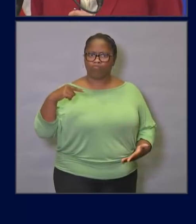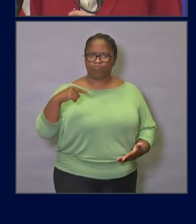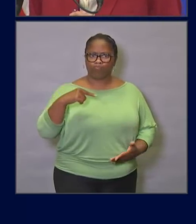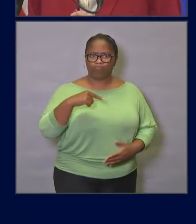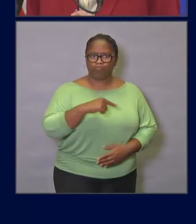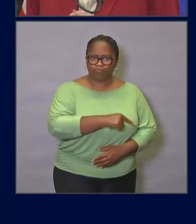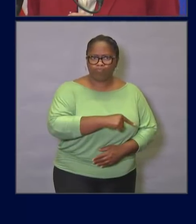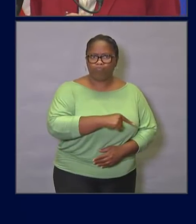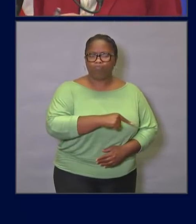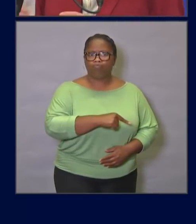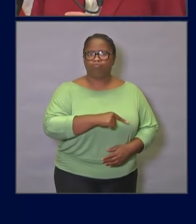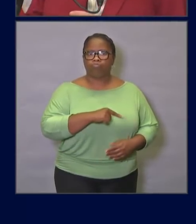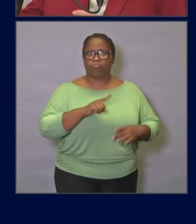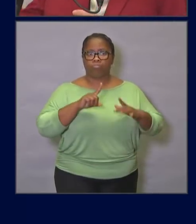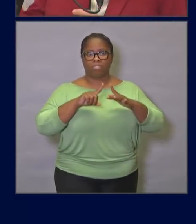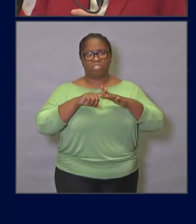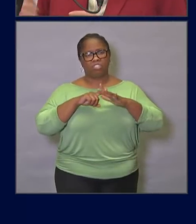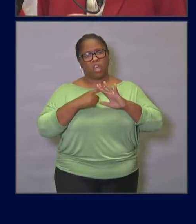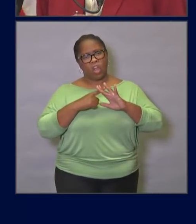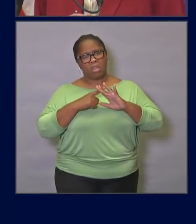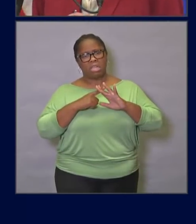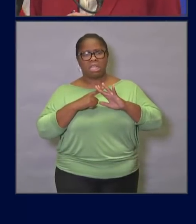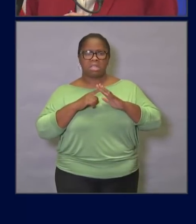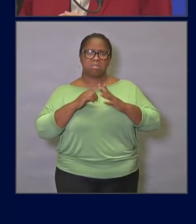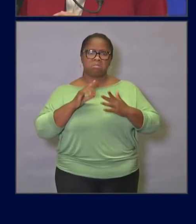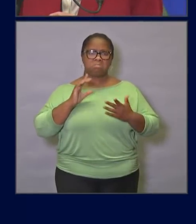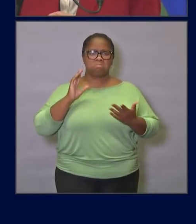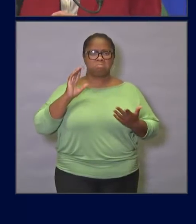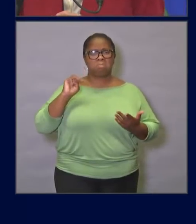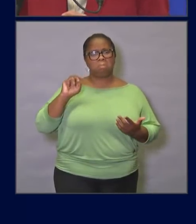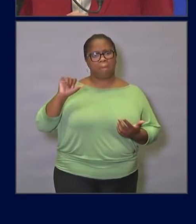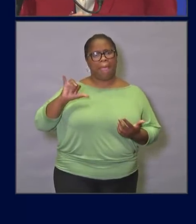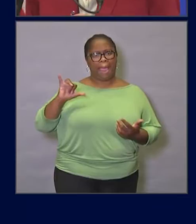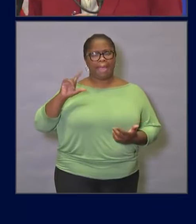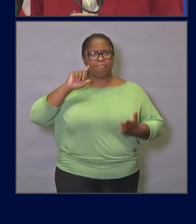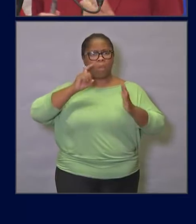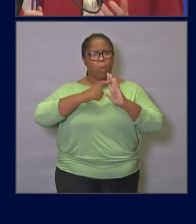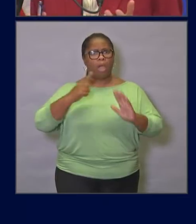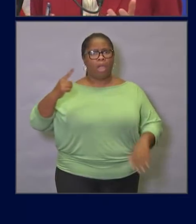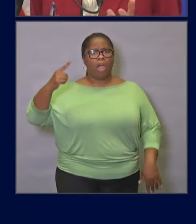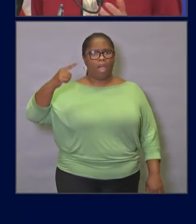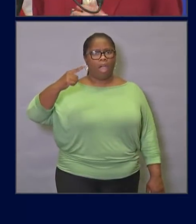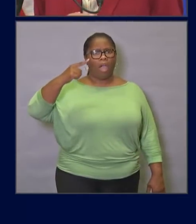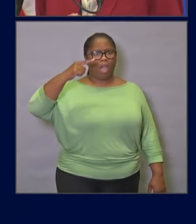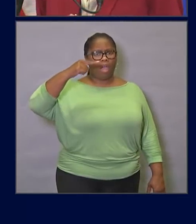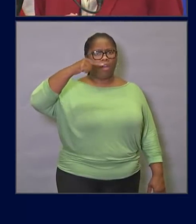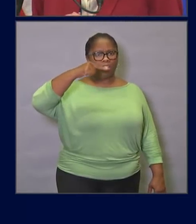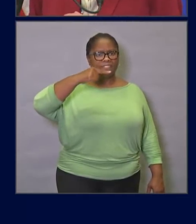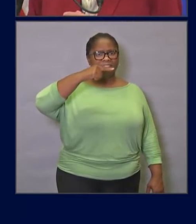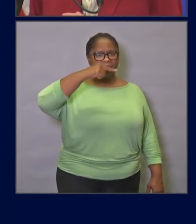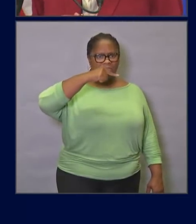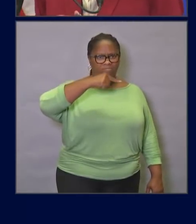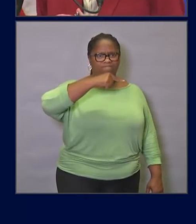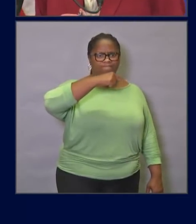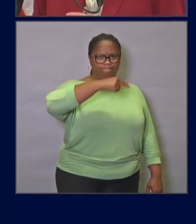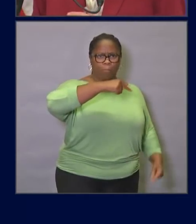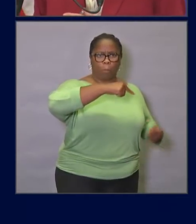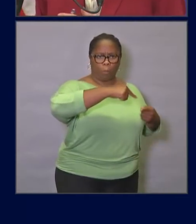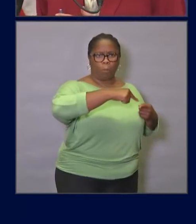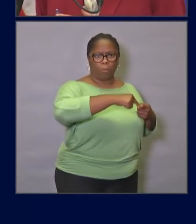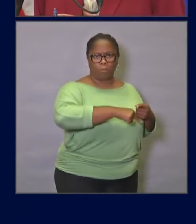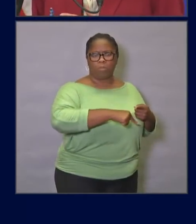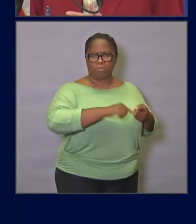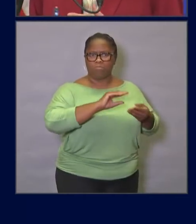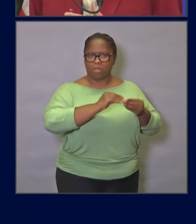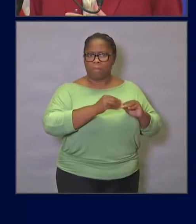trajectory, which started a while back in May, is a positive sign for us. But I do want to